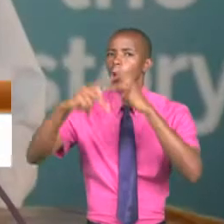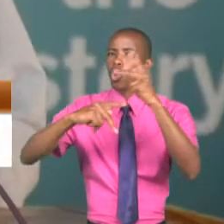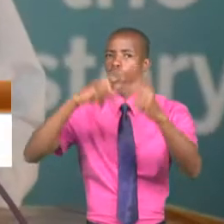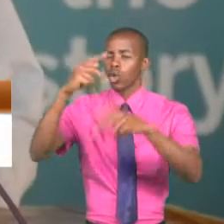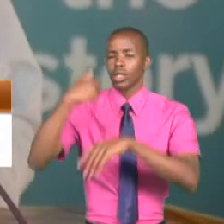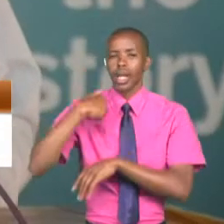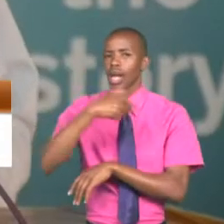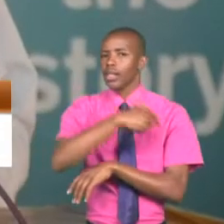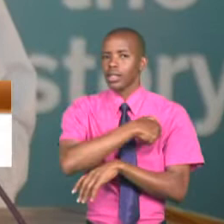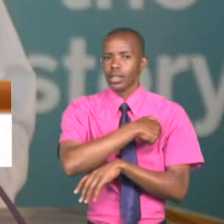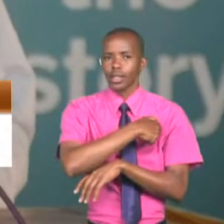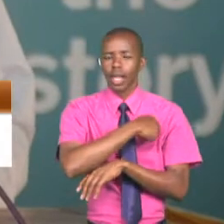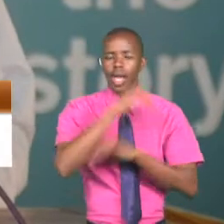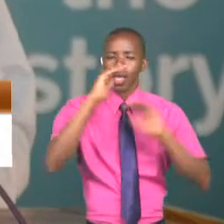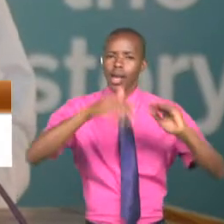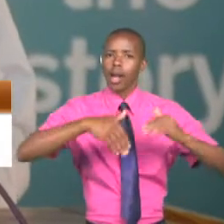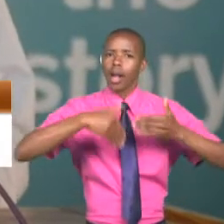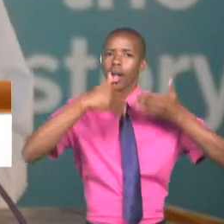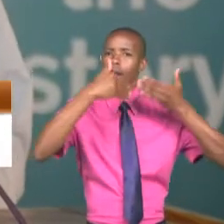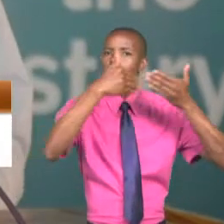We give